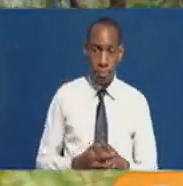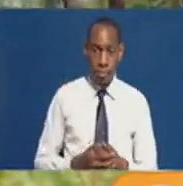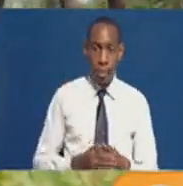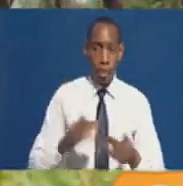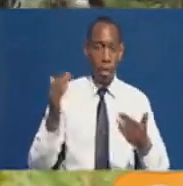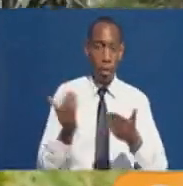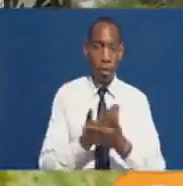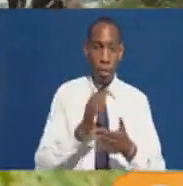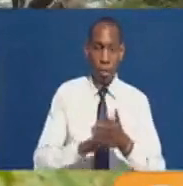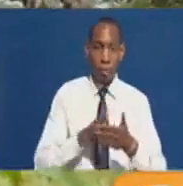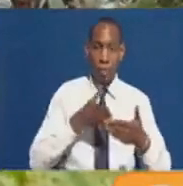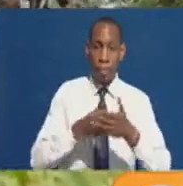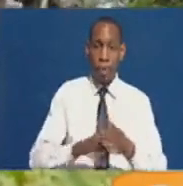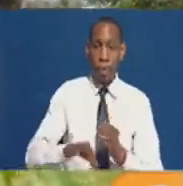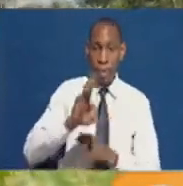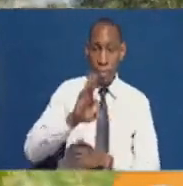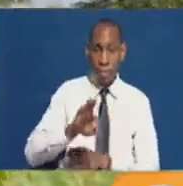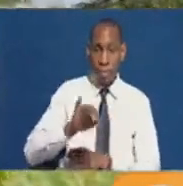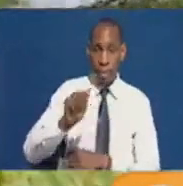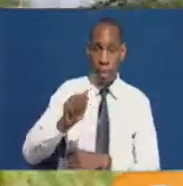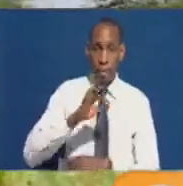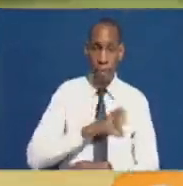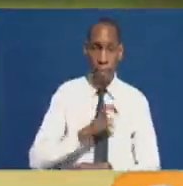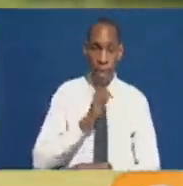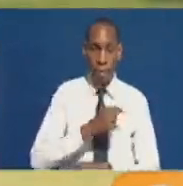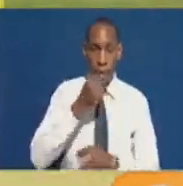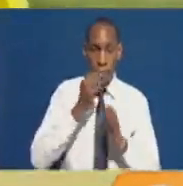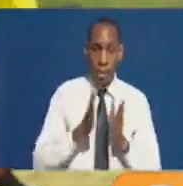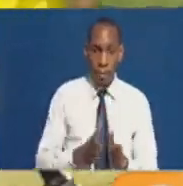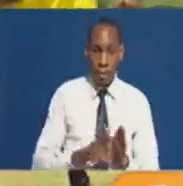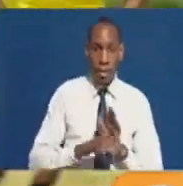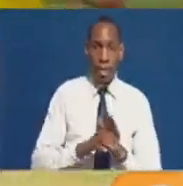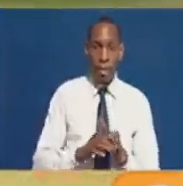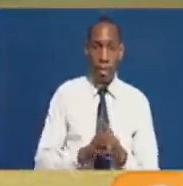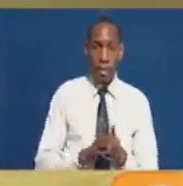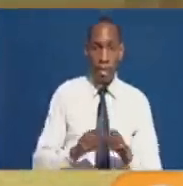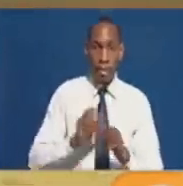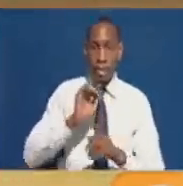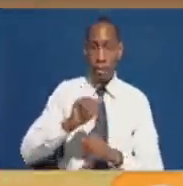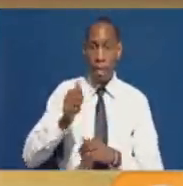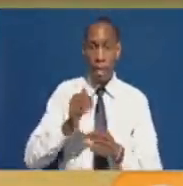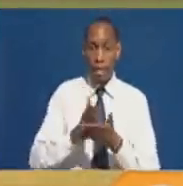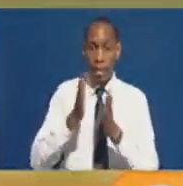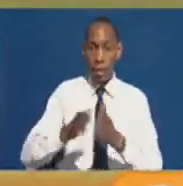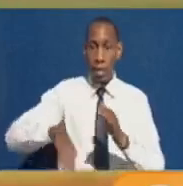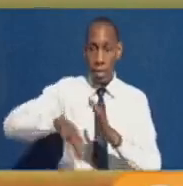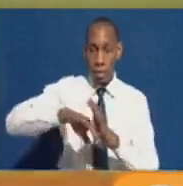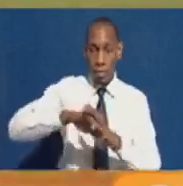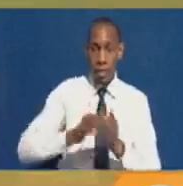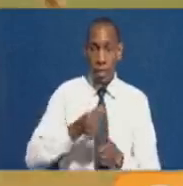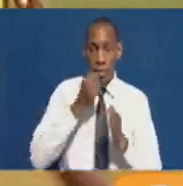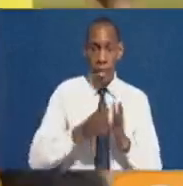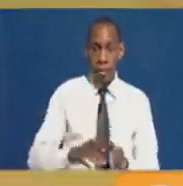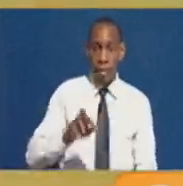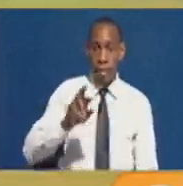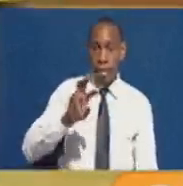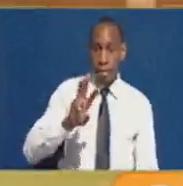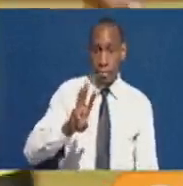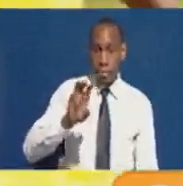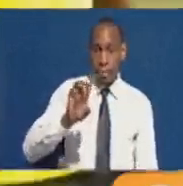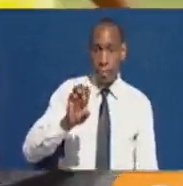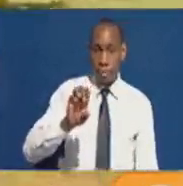Lifting of the suspension by FIFA has benefited the whistleblowers like all the stakeholders in the game. Referee Waweru Kamaku has